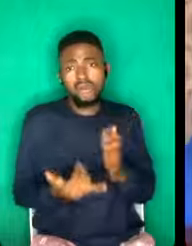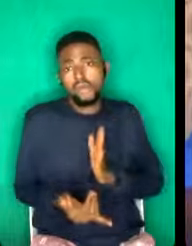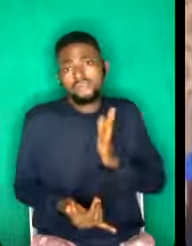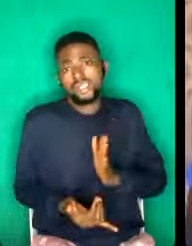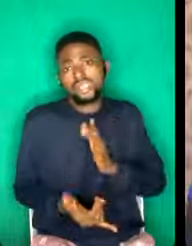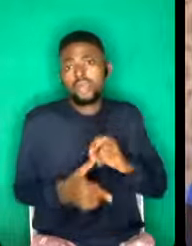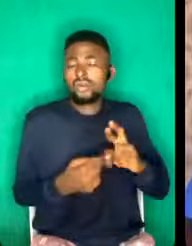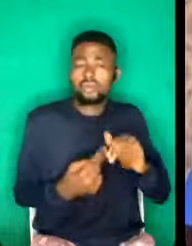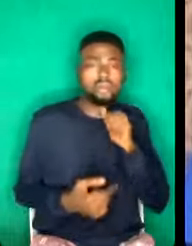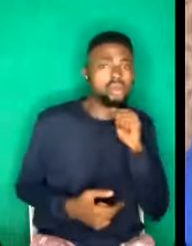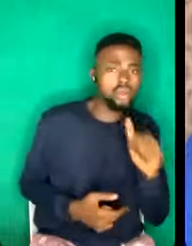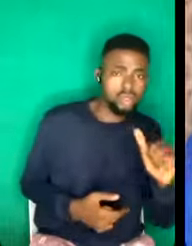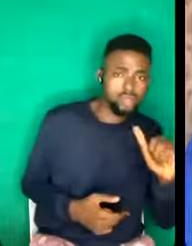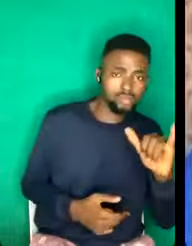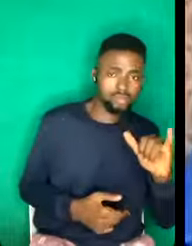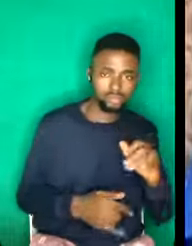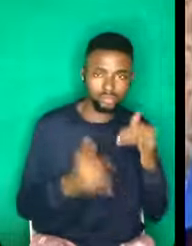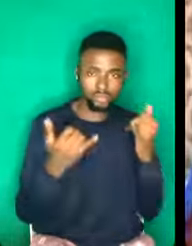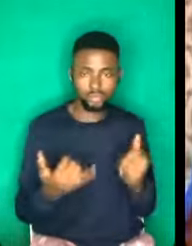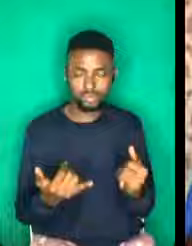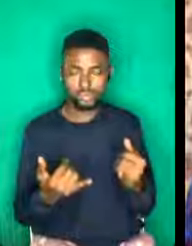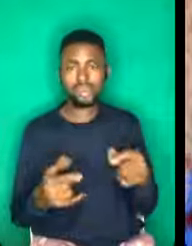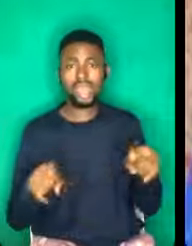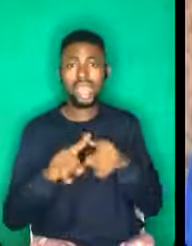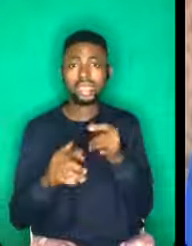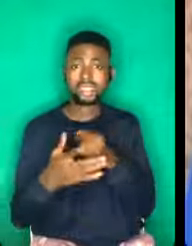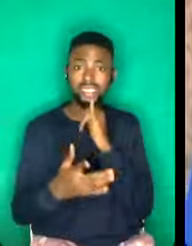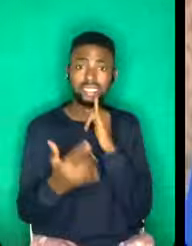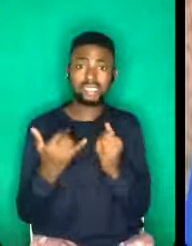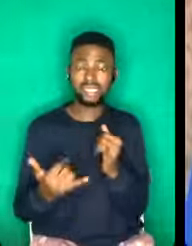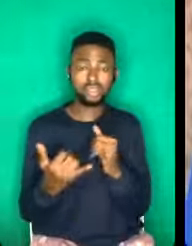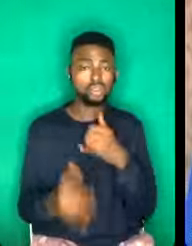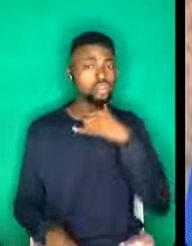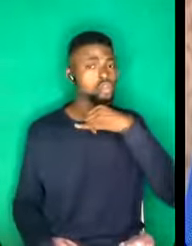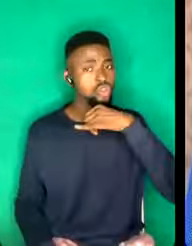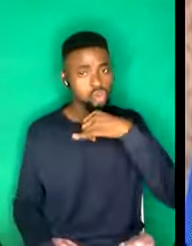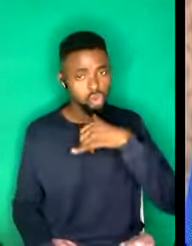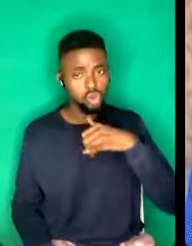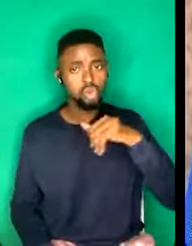Well, as it stands, we are not. It has not been.